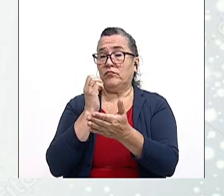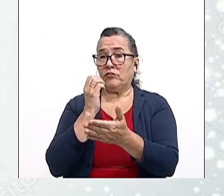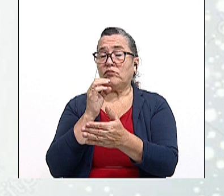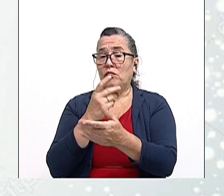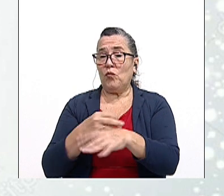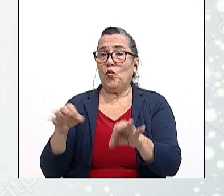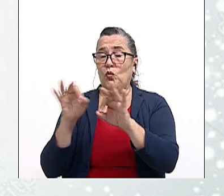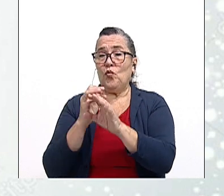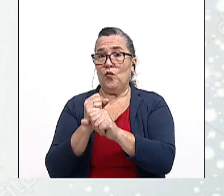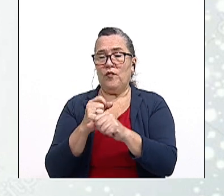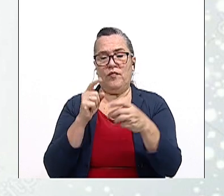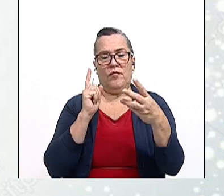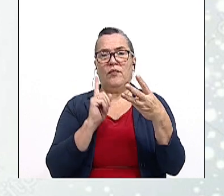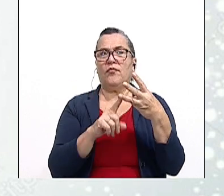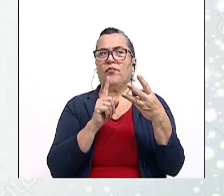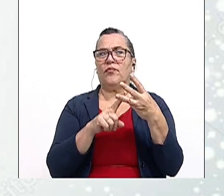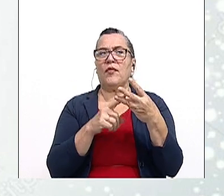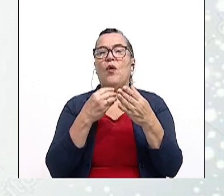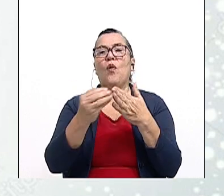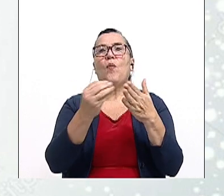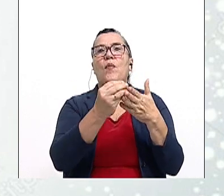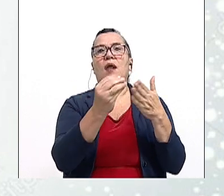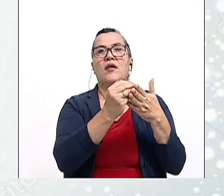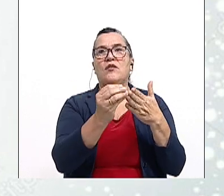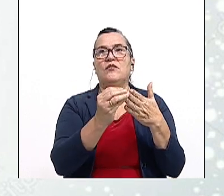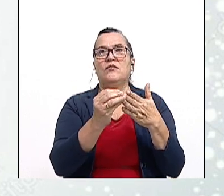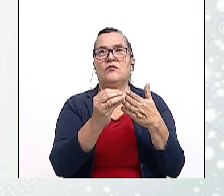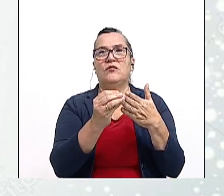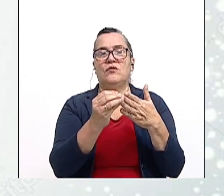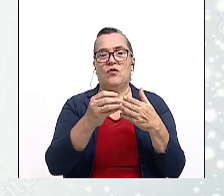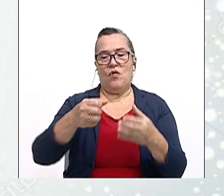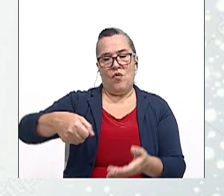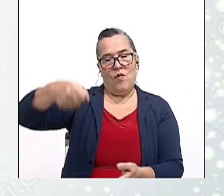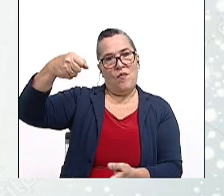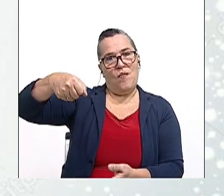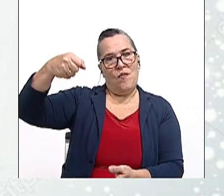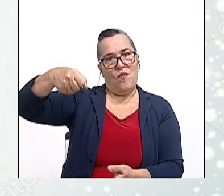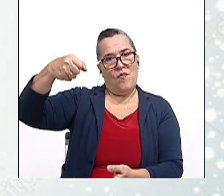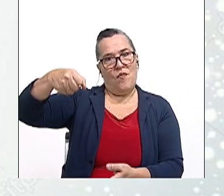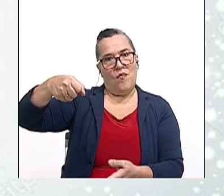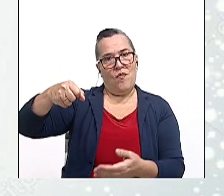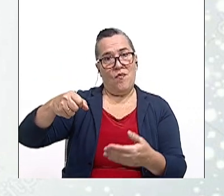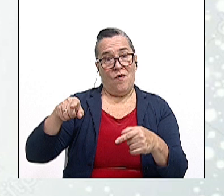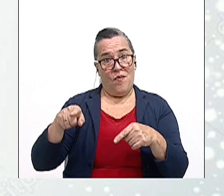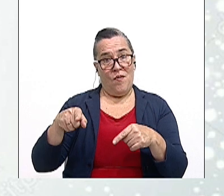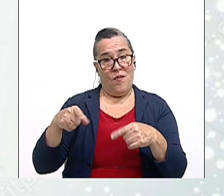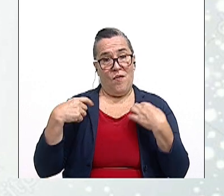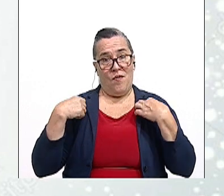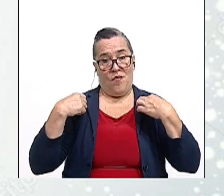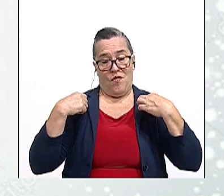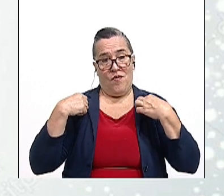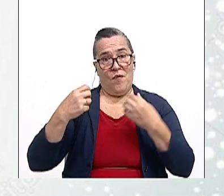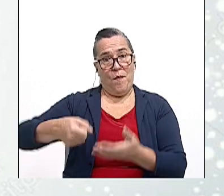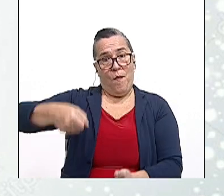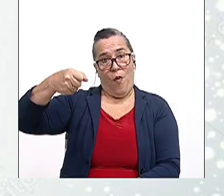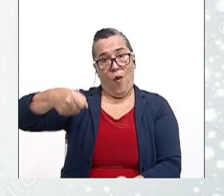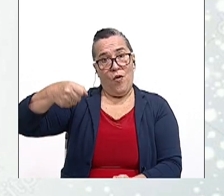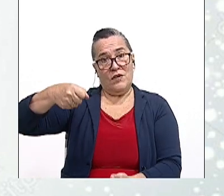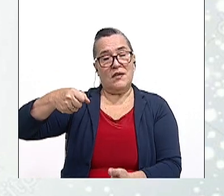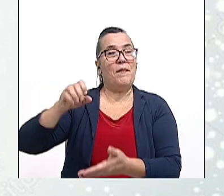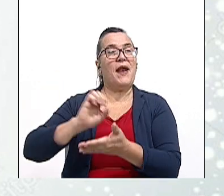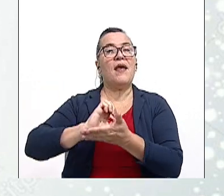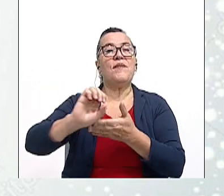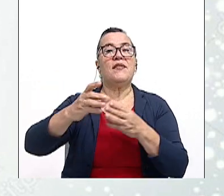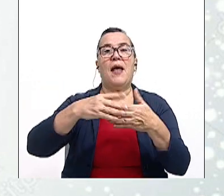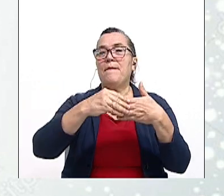that. And shopping with cloth bags. Do you use cloth bags? Remember that we have to avoid